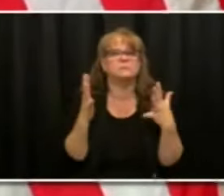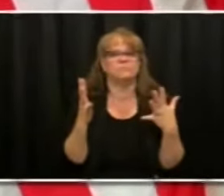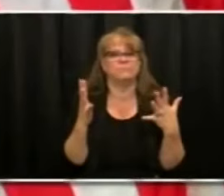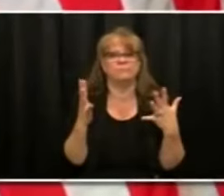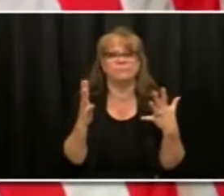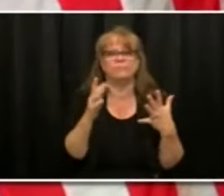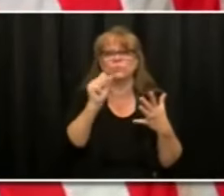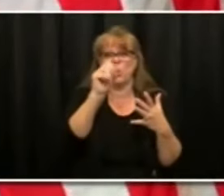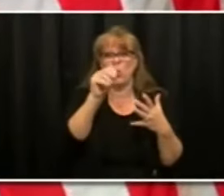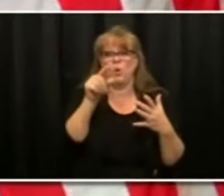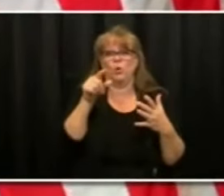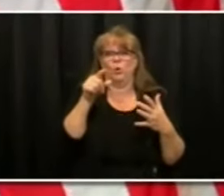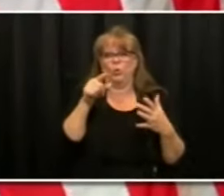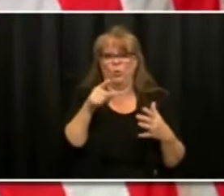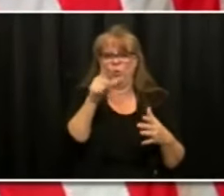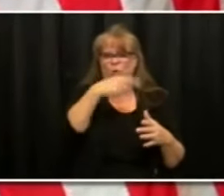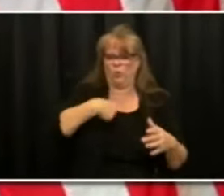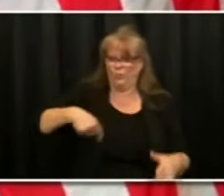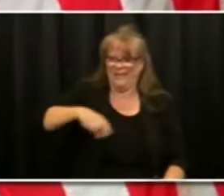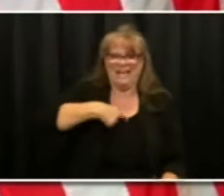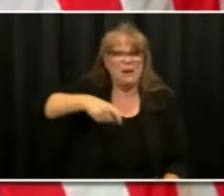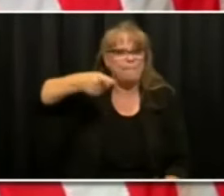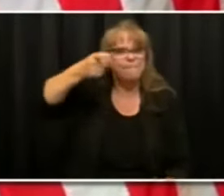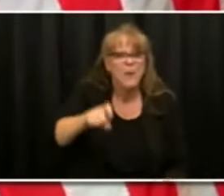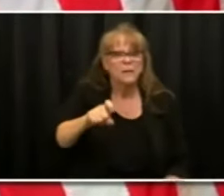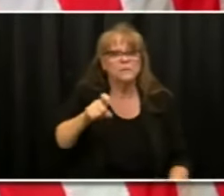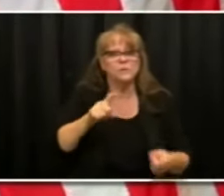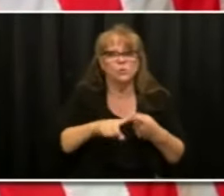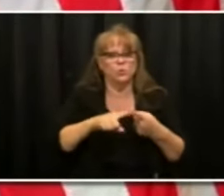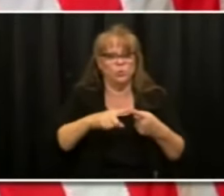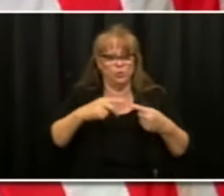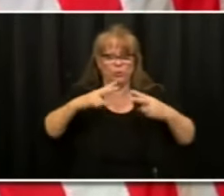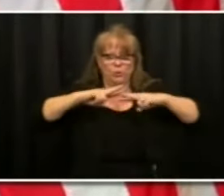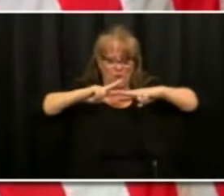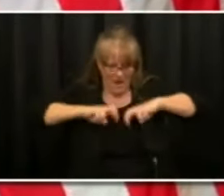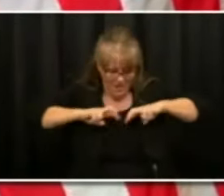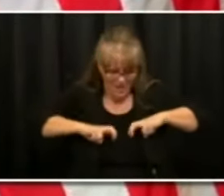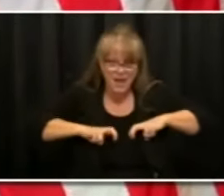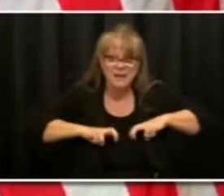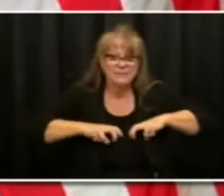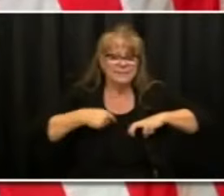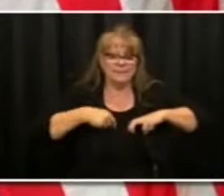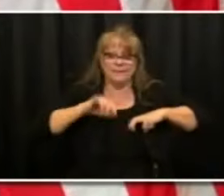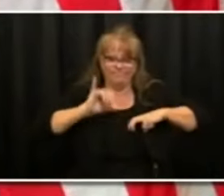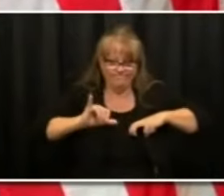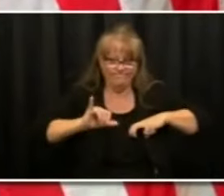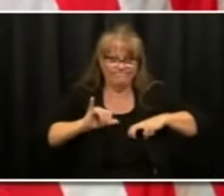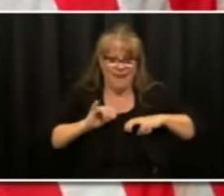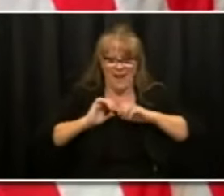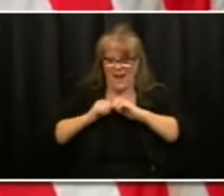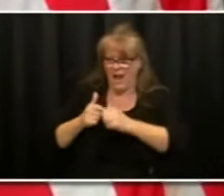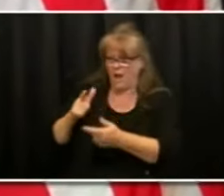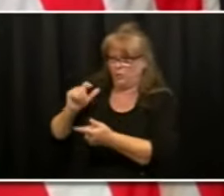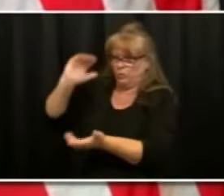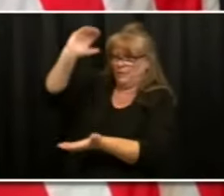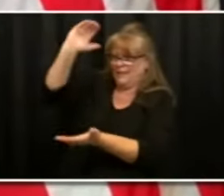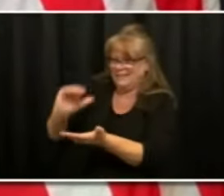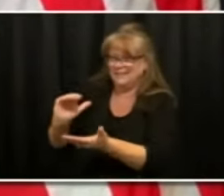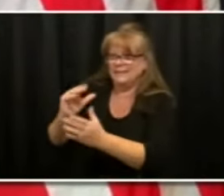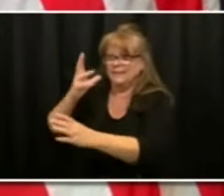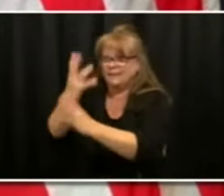resolve to avoid unnecessary loss of life? Could be your uncles or aunts, your sisters or brothers, could even be your